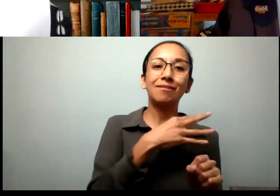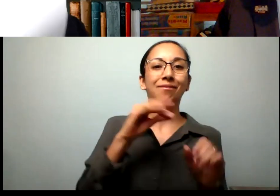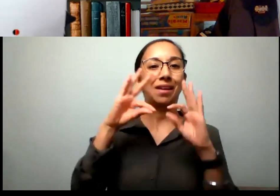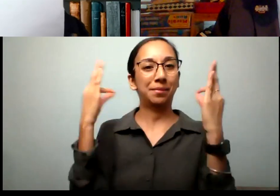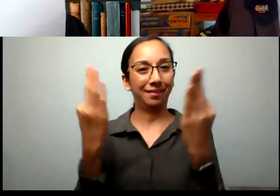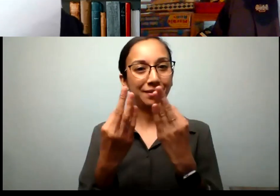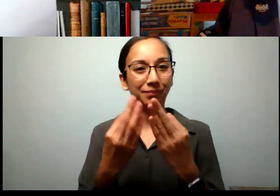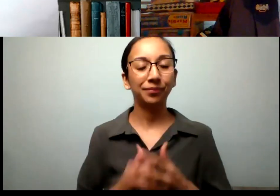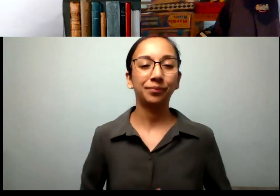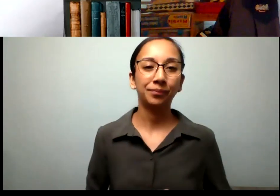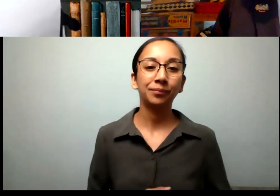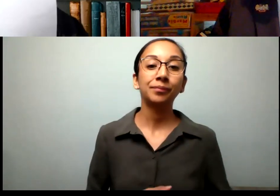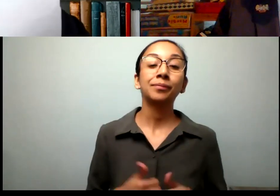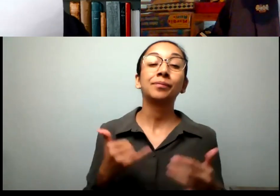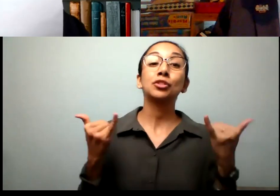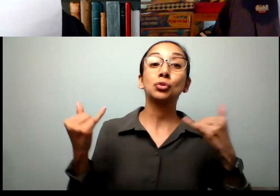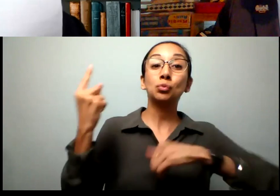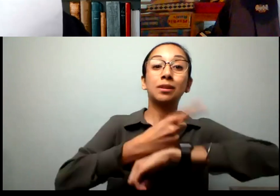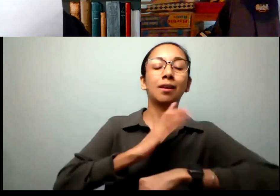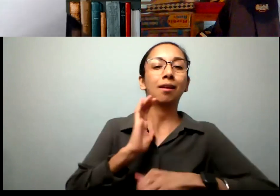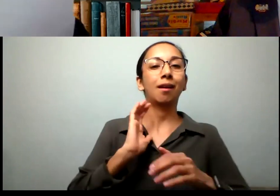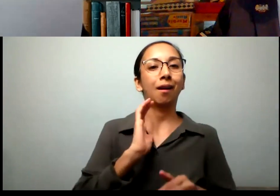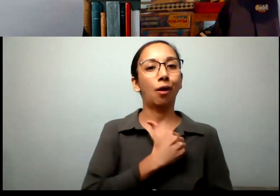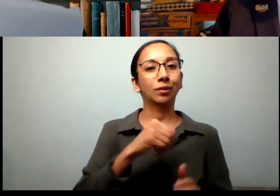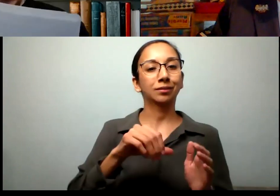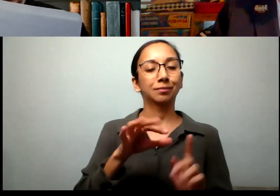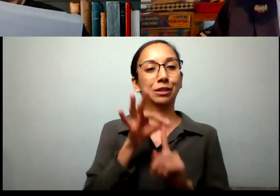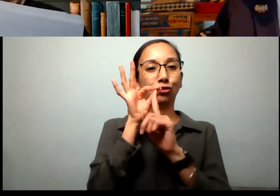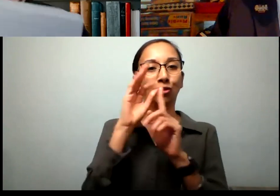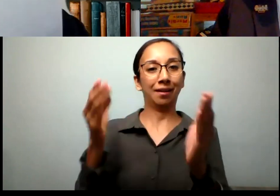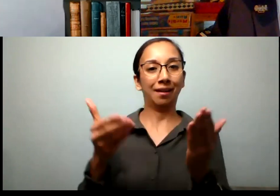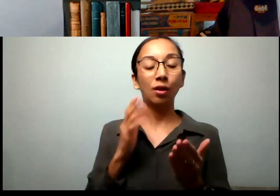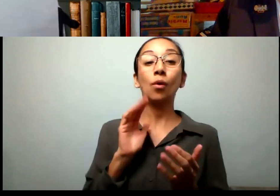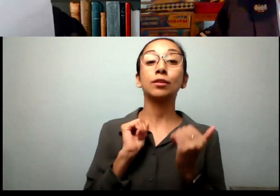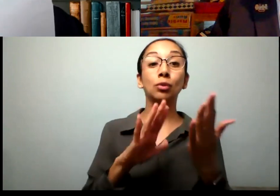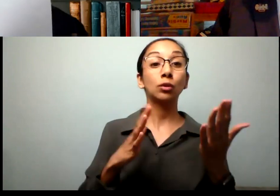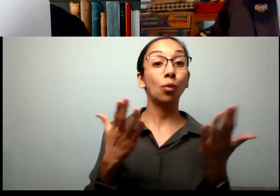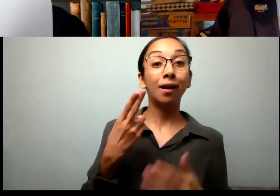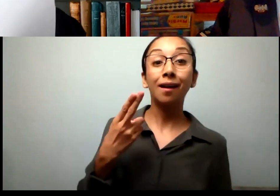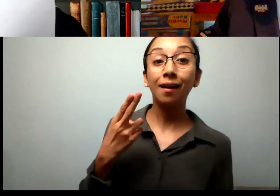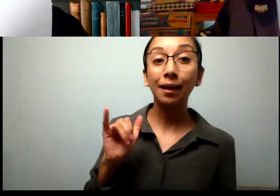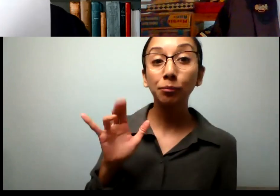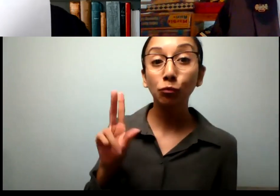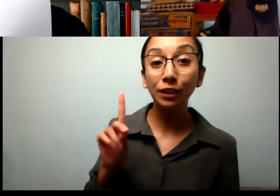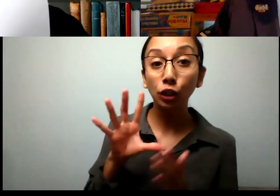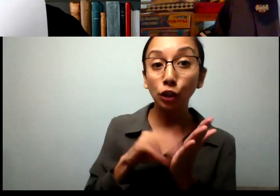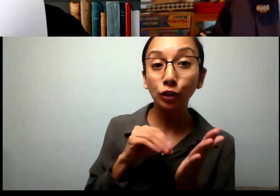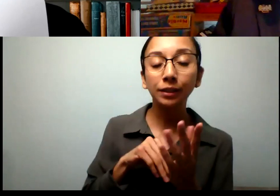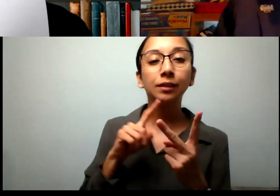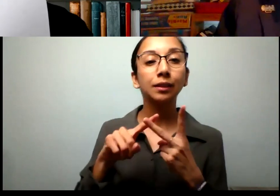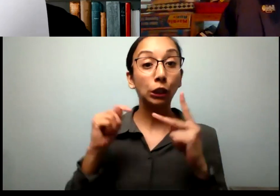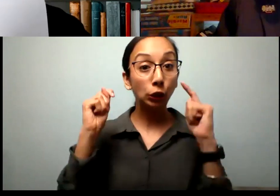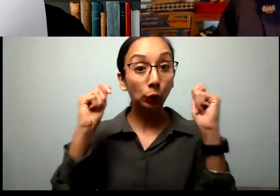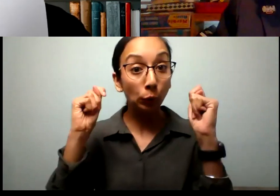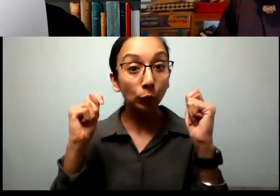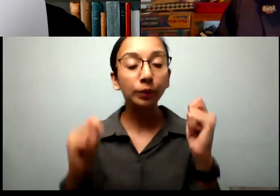families. Today, our special guests will address hybrid learning, tutoring, additional support